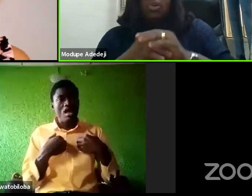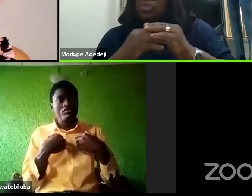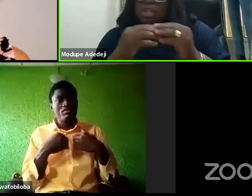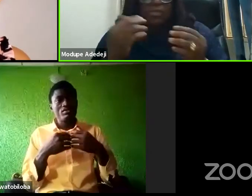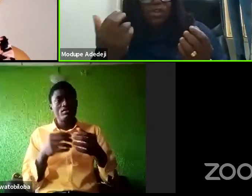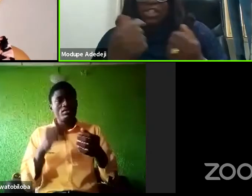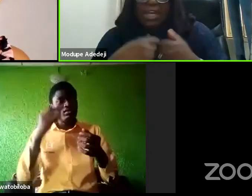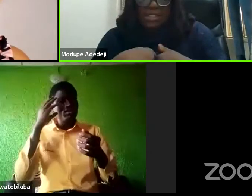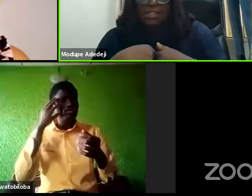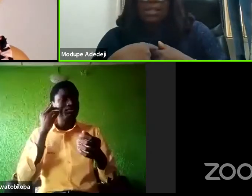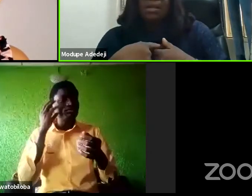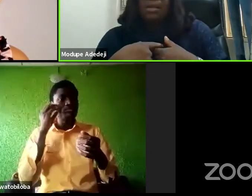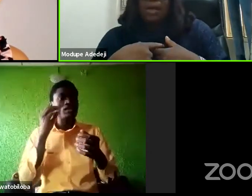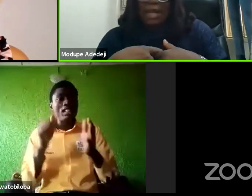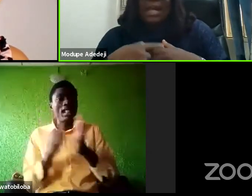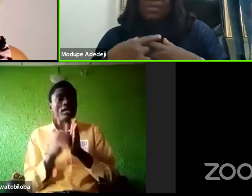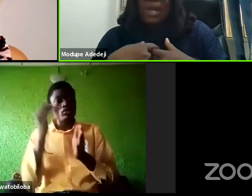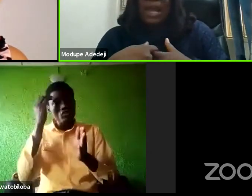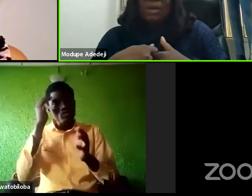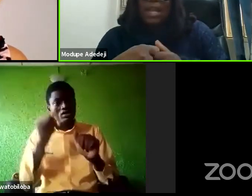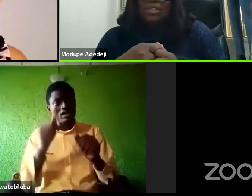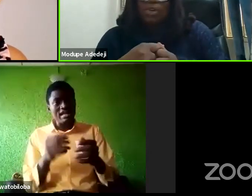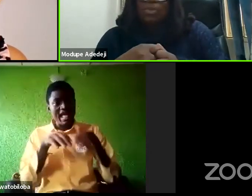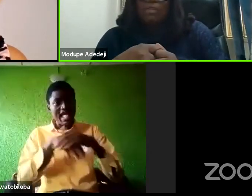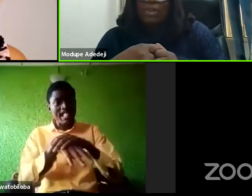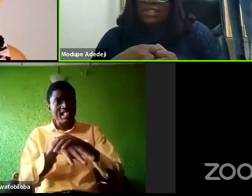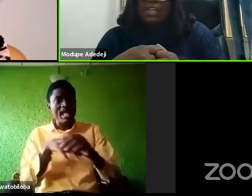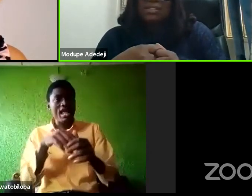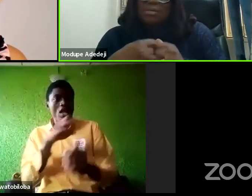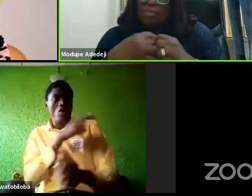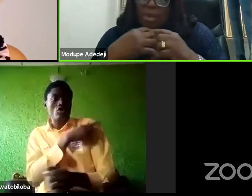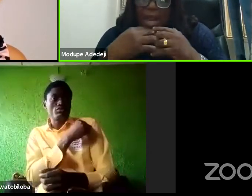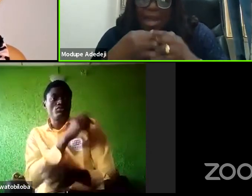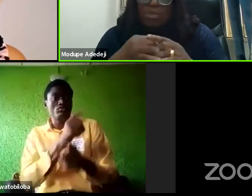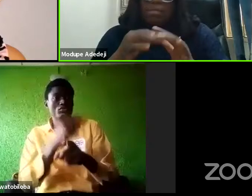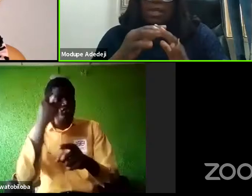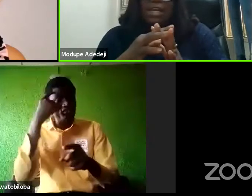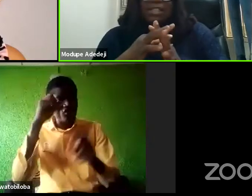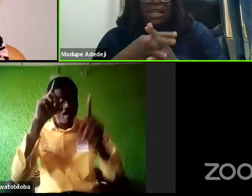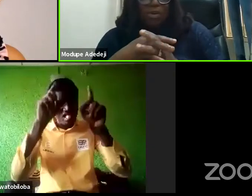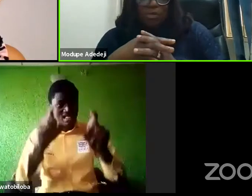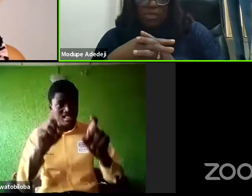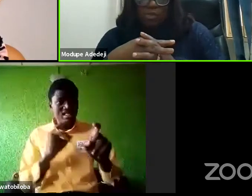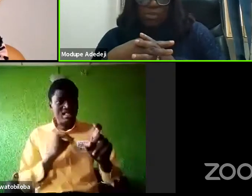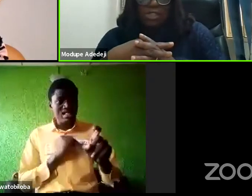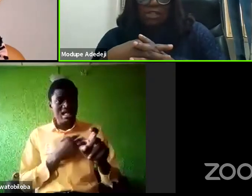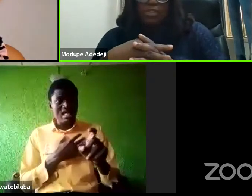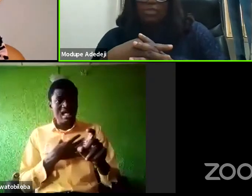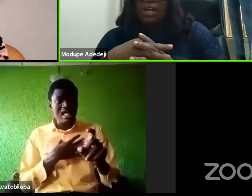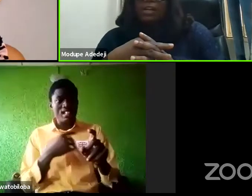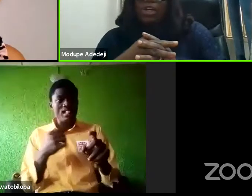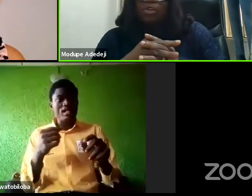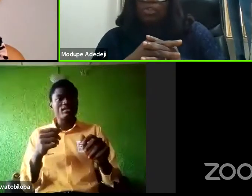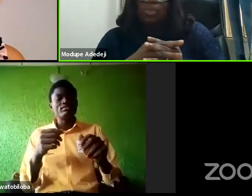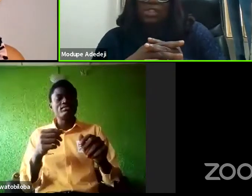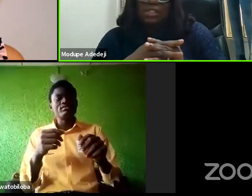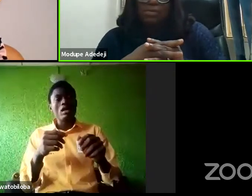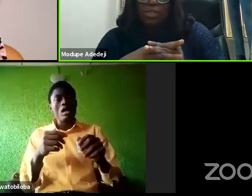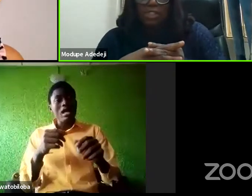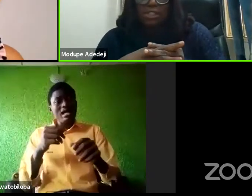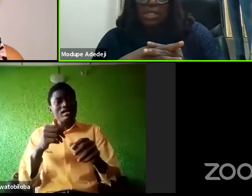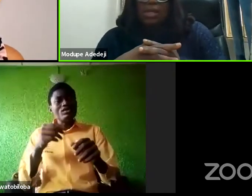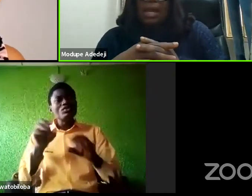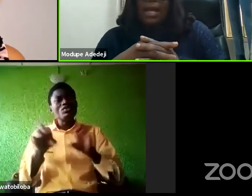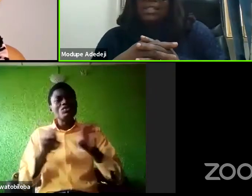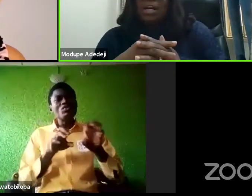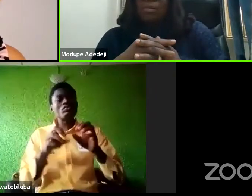hospital just for checks. And that's why I would like to also emphasize annual medical checkups, so to say, even if you can not do it 6